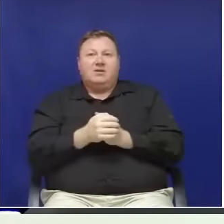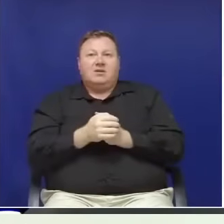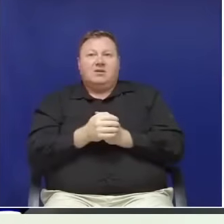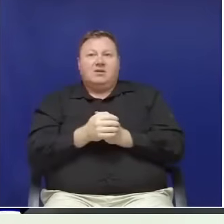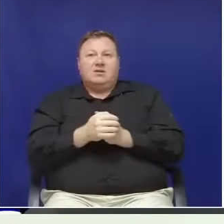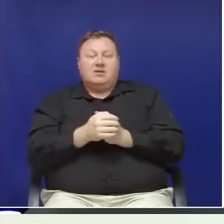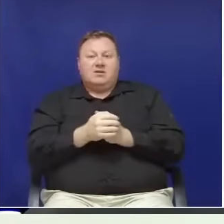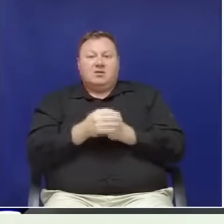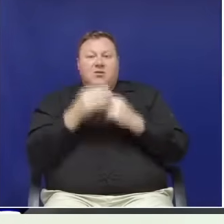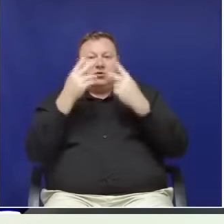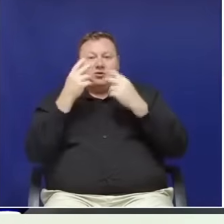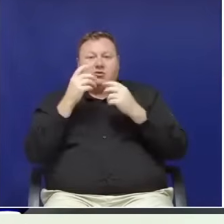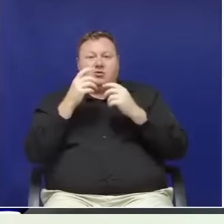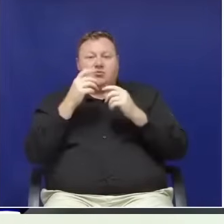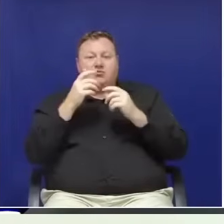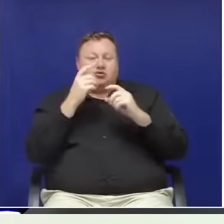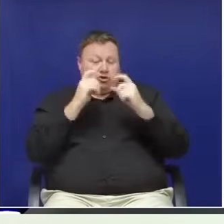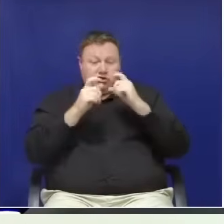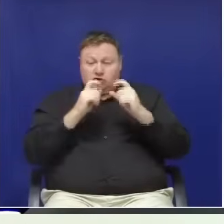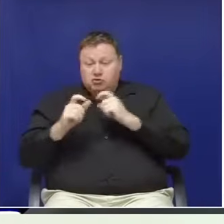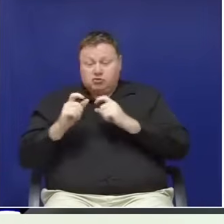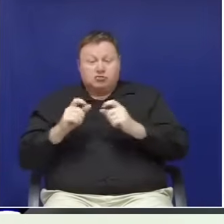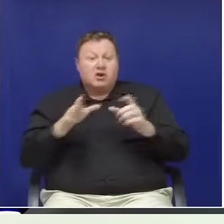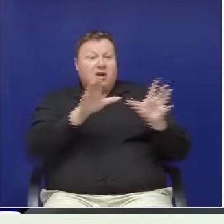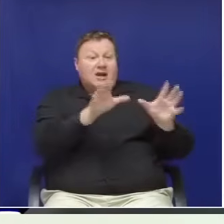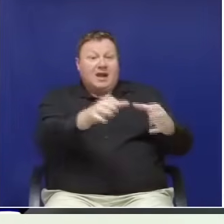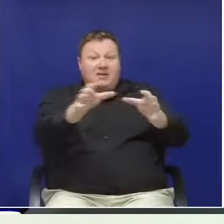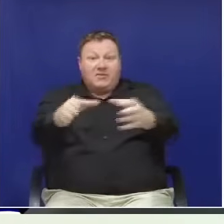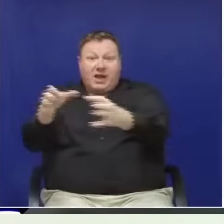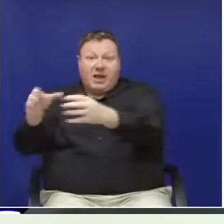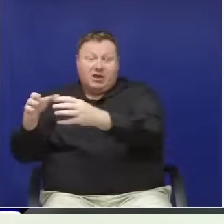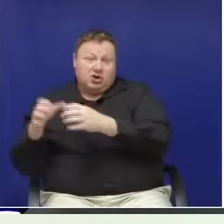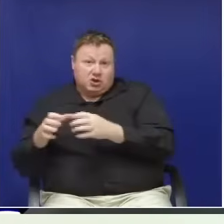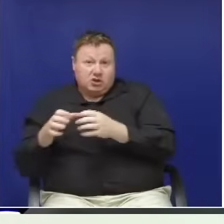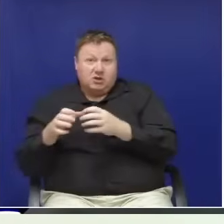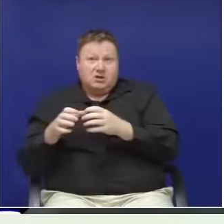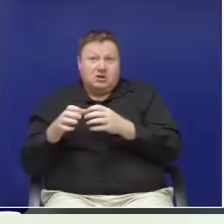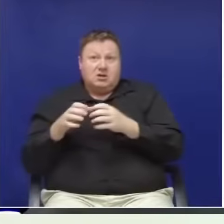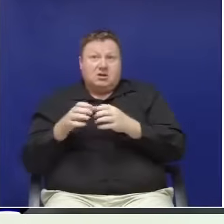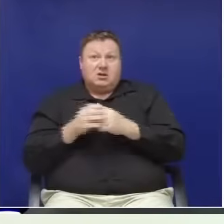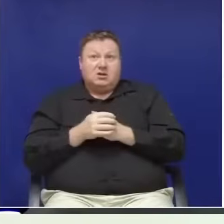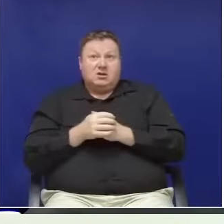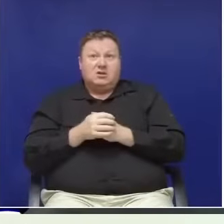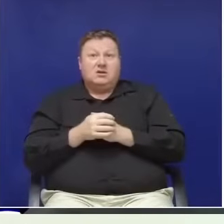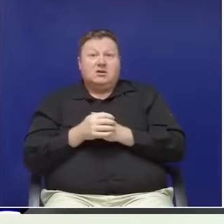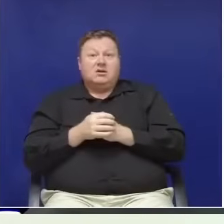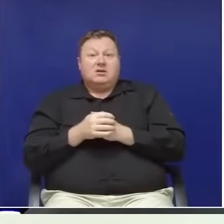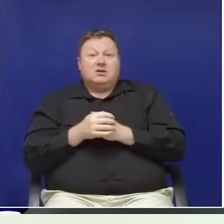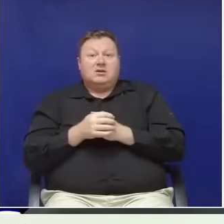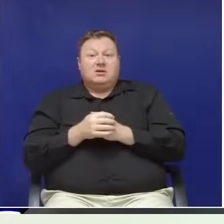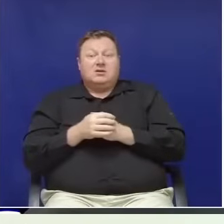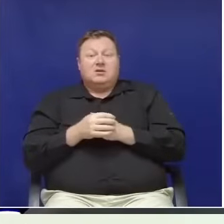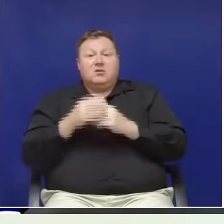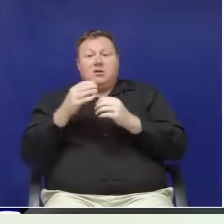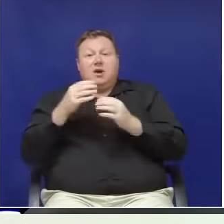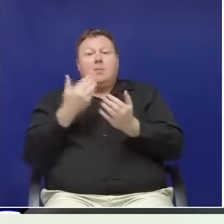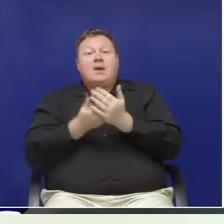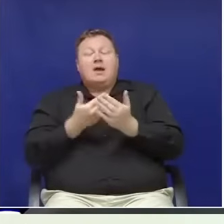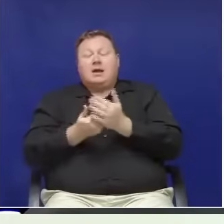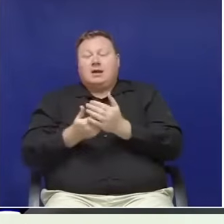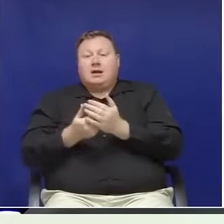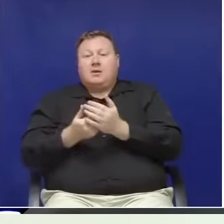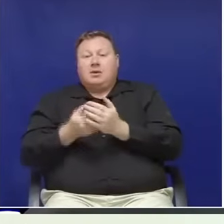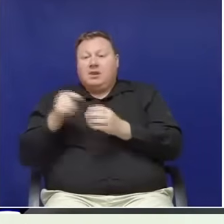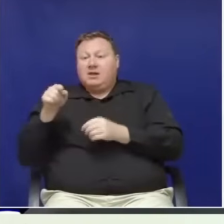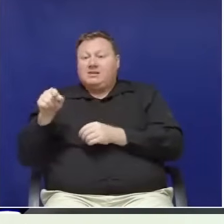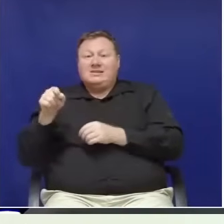at the classification, that is applicable specifically when it comes to sentenced offenders. We have enough